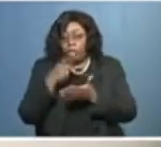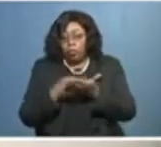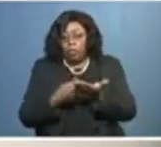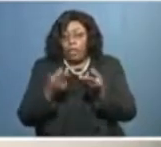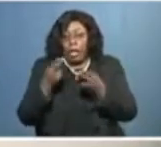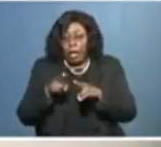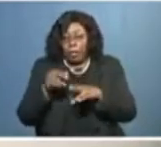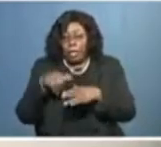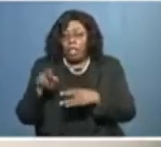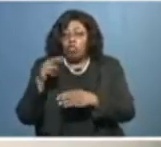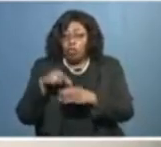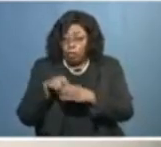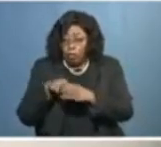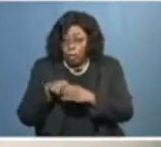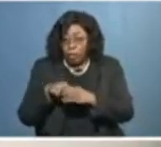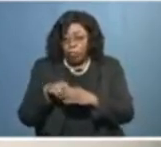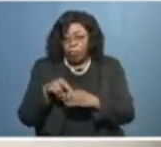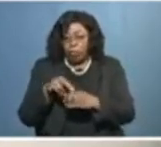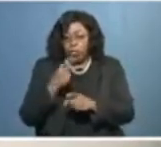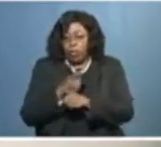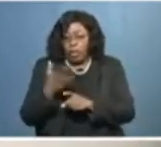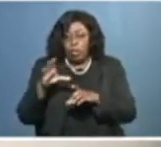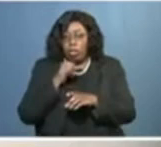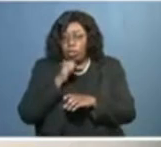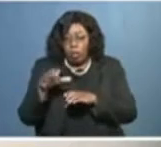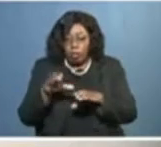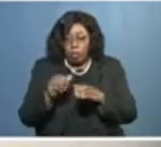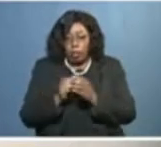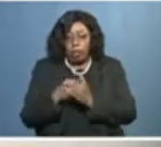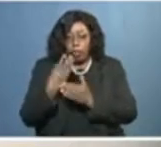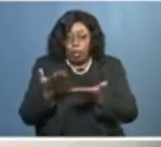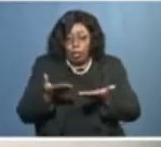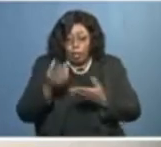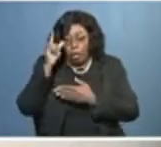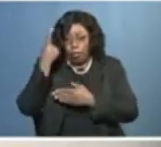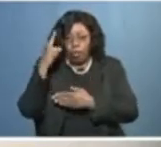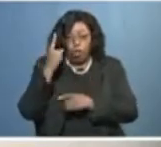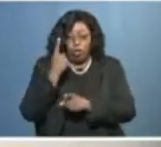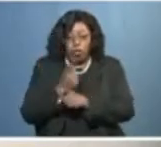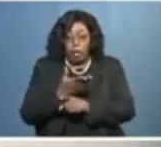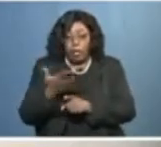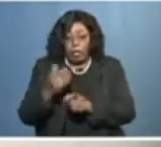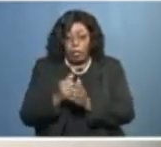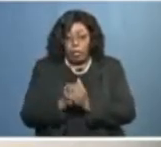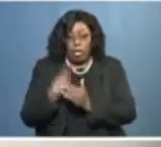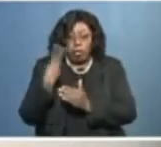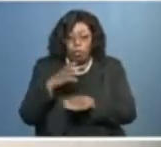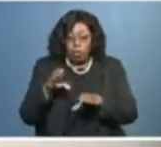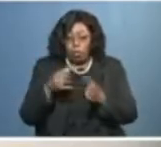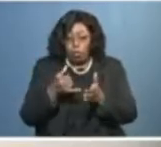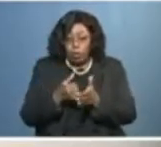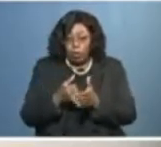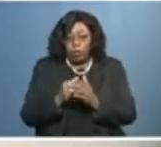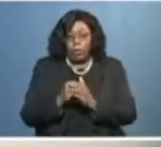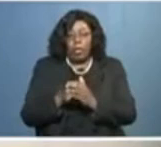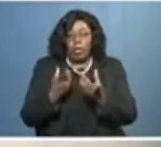thing doesn't get done. We are about governing for the right thing. We will do it and do what is correct.